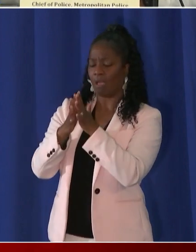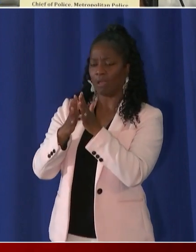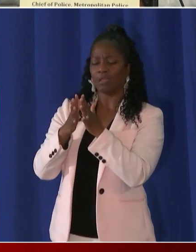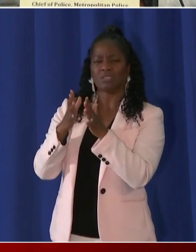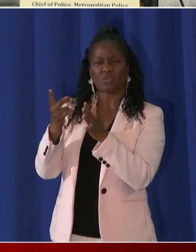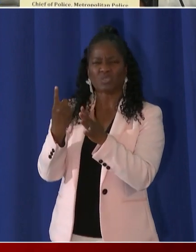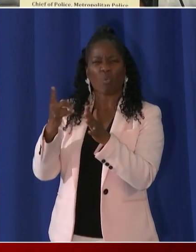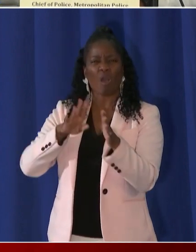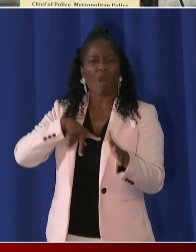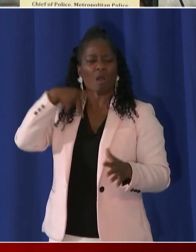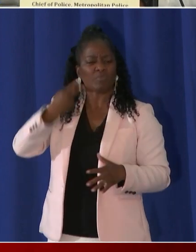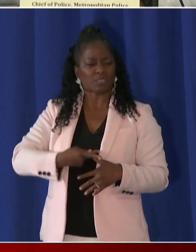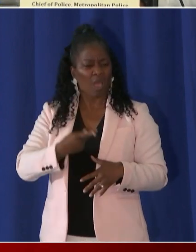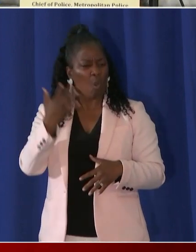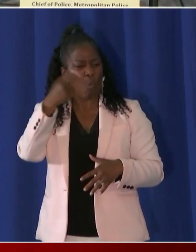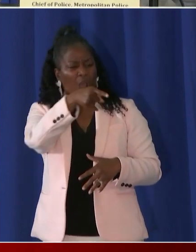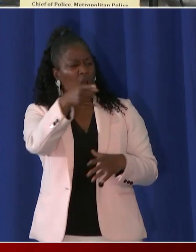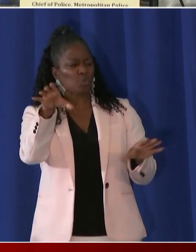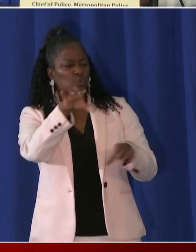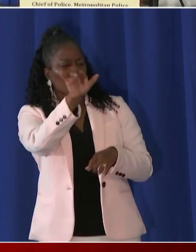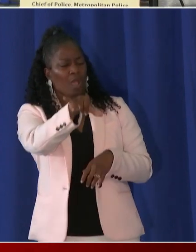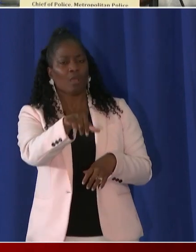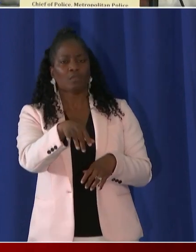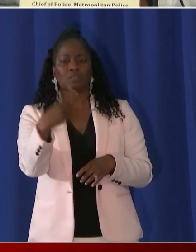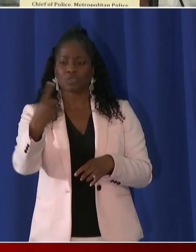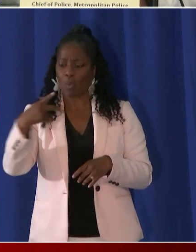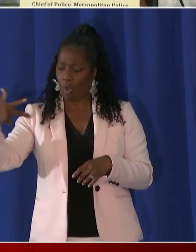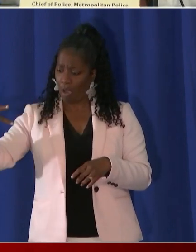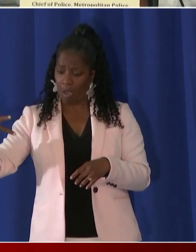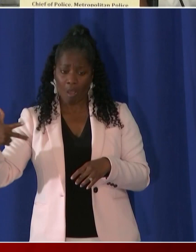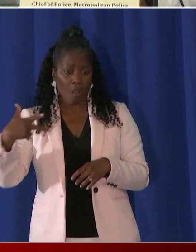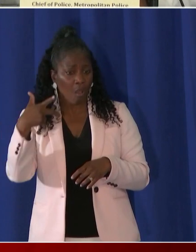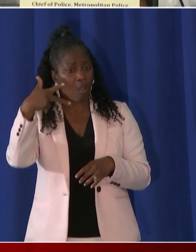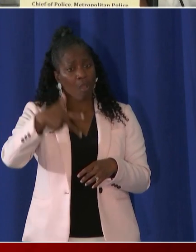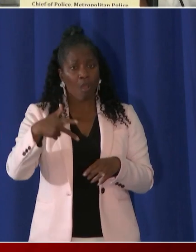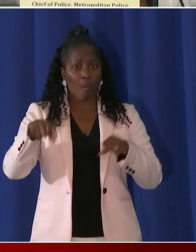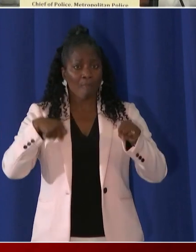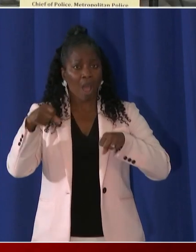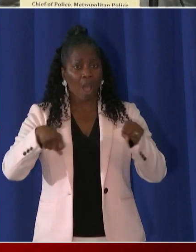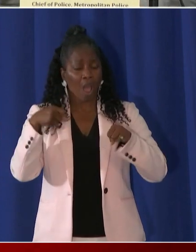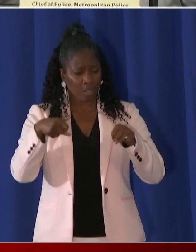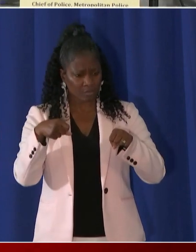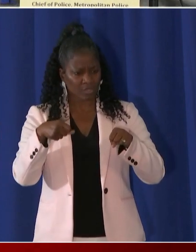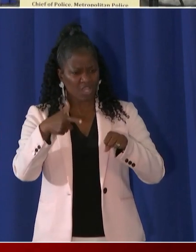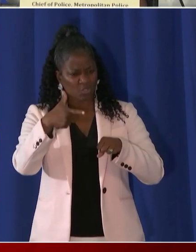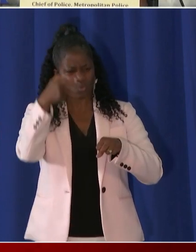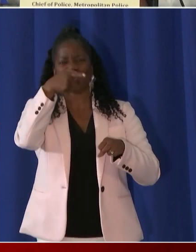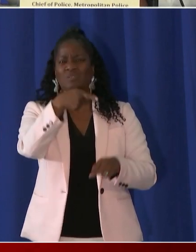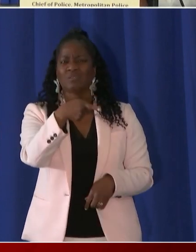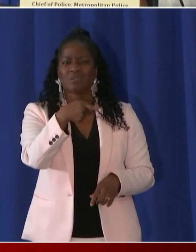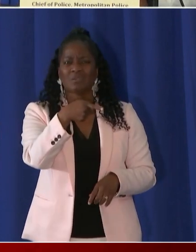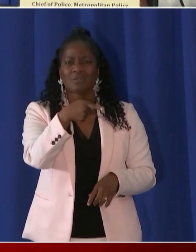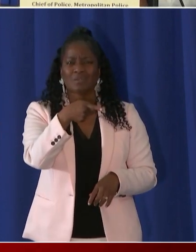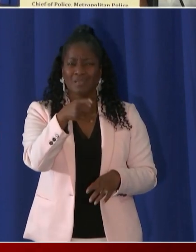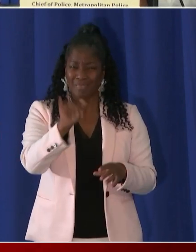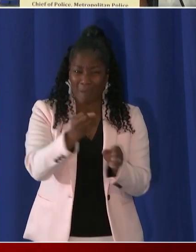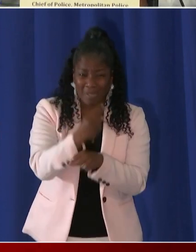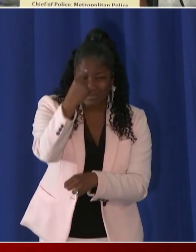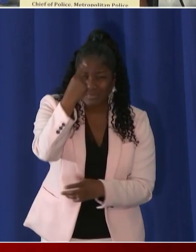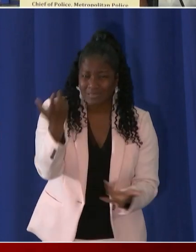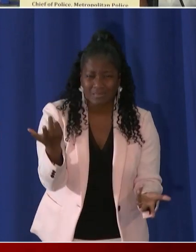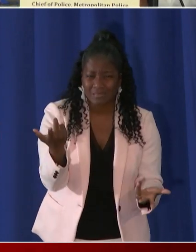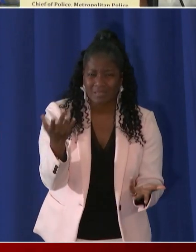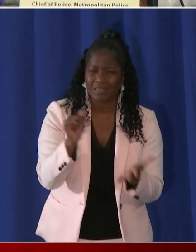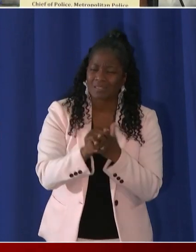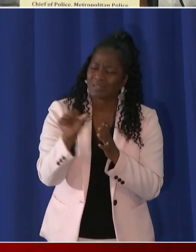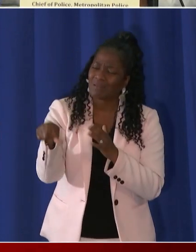a rideshare bike comes up on the rideshare bike and shoots the flagger. Surely that makes sense. Or is that just another level